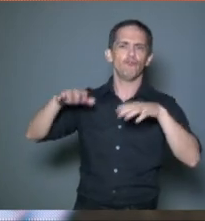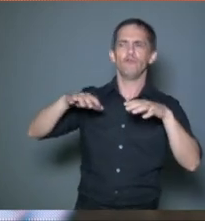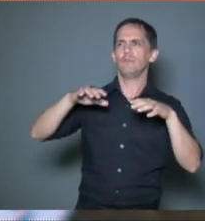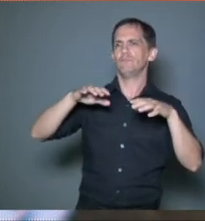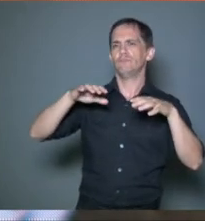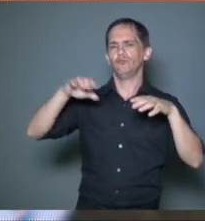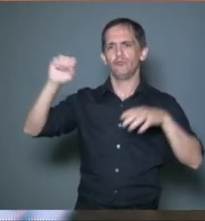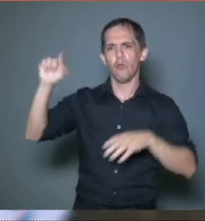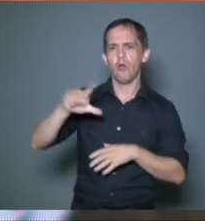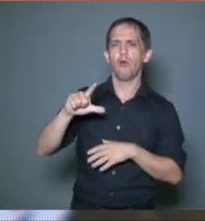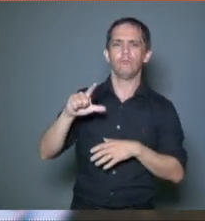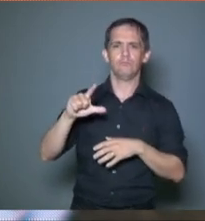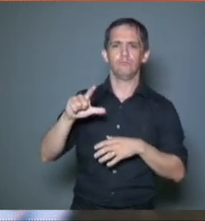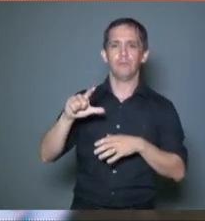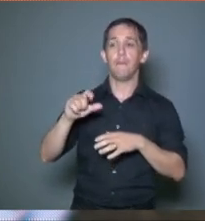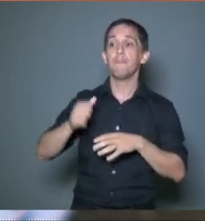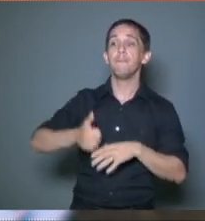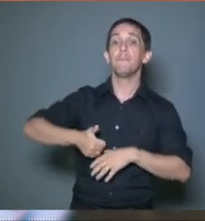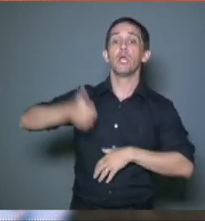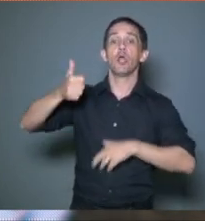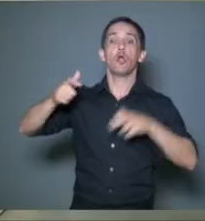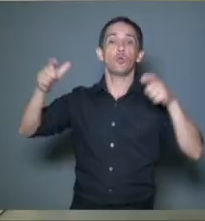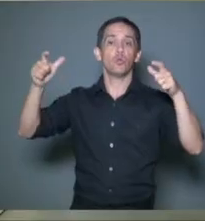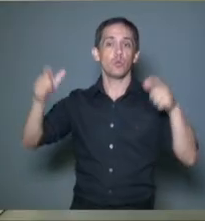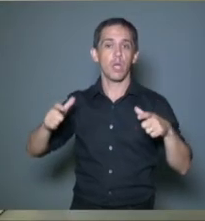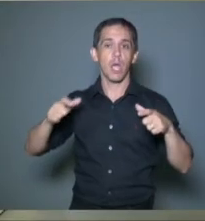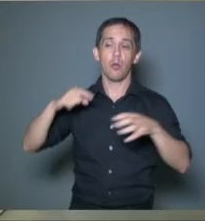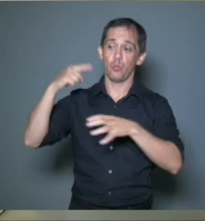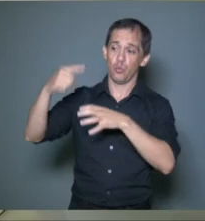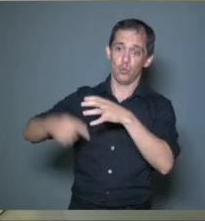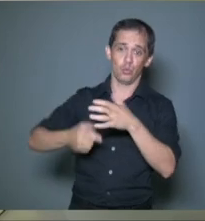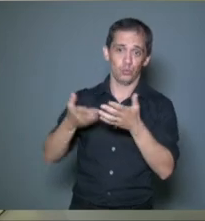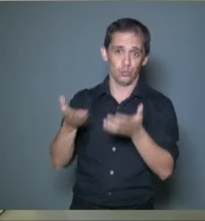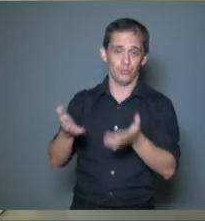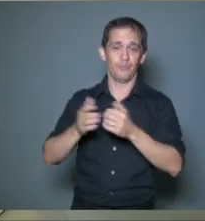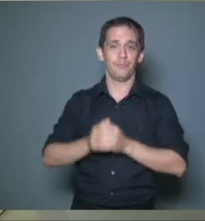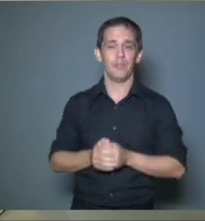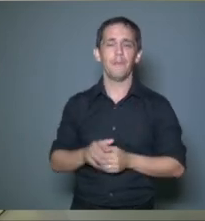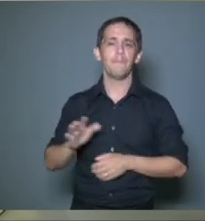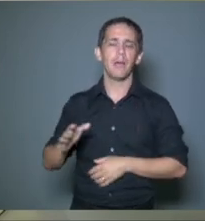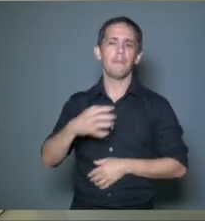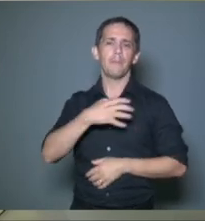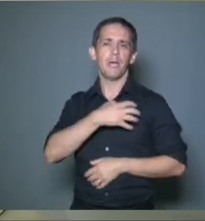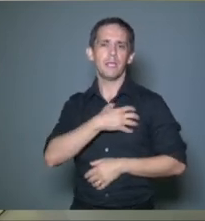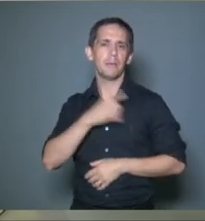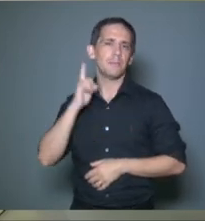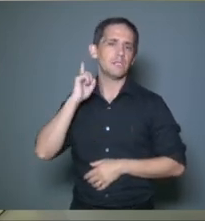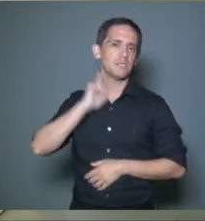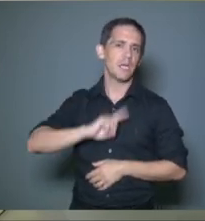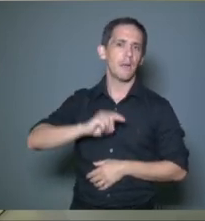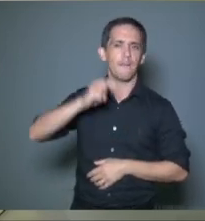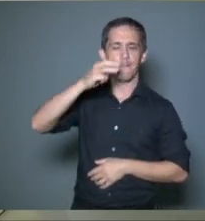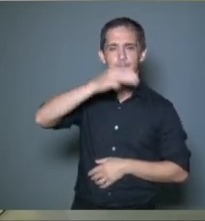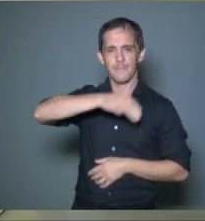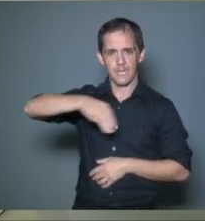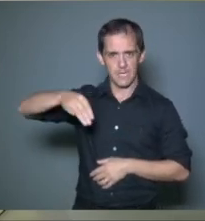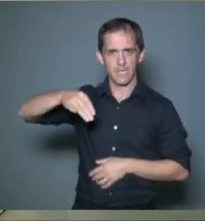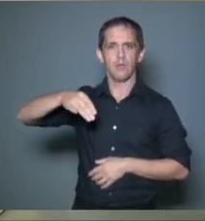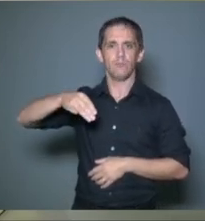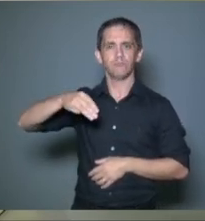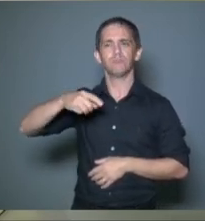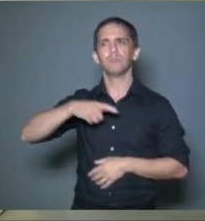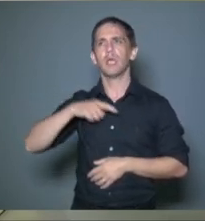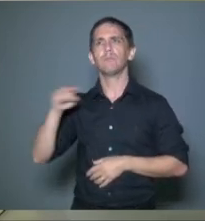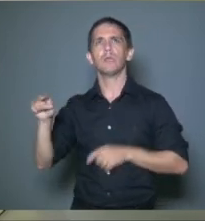best in the world. But even so, being in Mato Grosso, Mato Grosso do Sul, Bahia, Maranhão, Piauí, and Minas